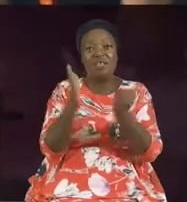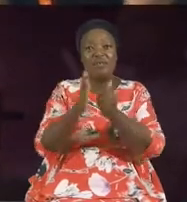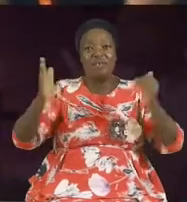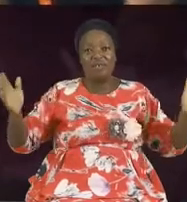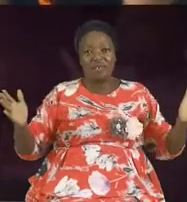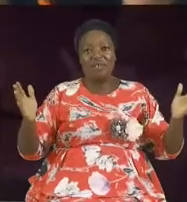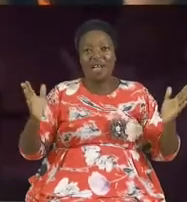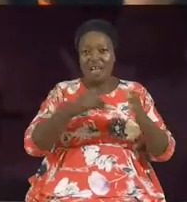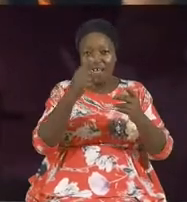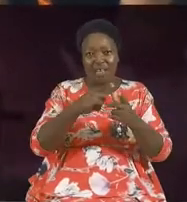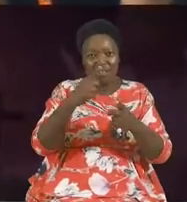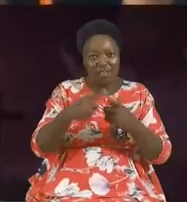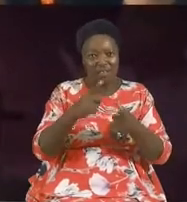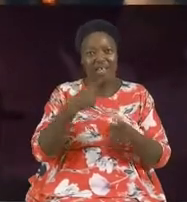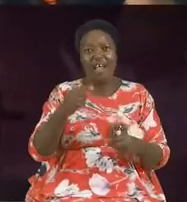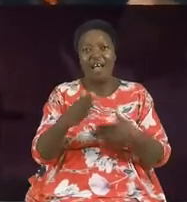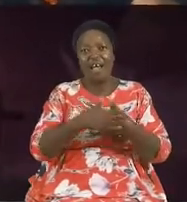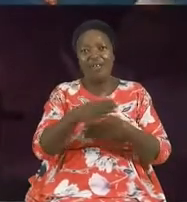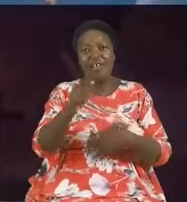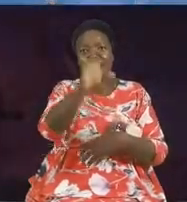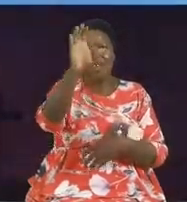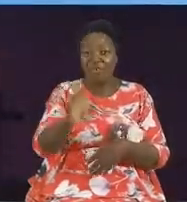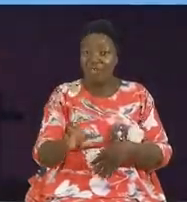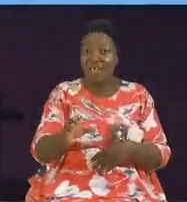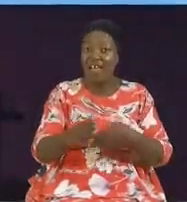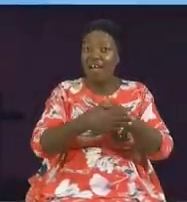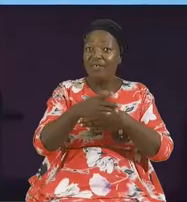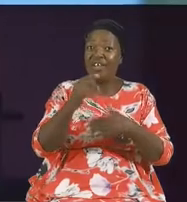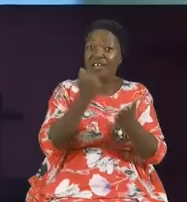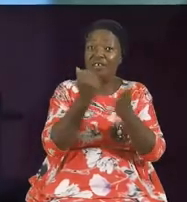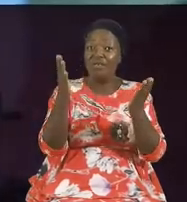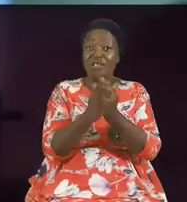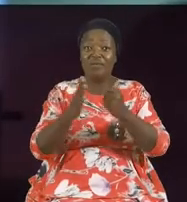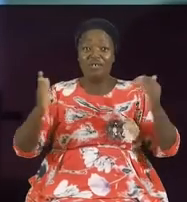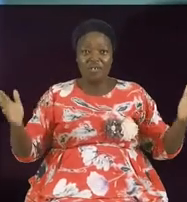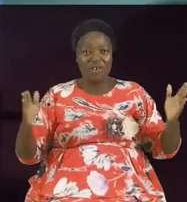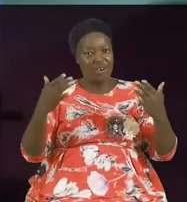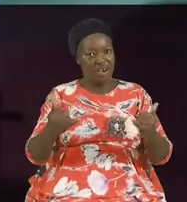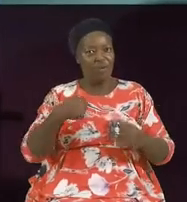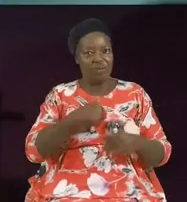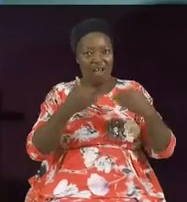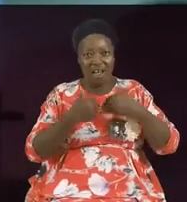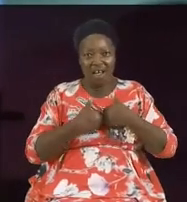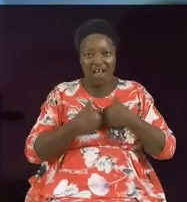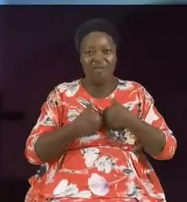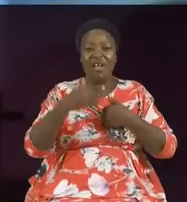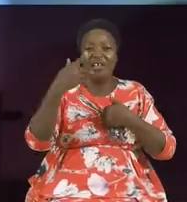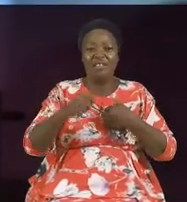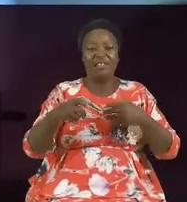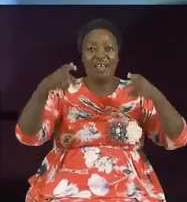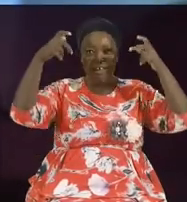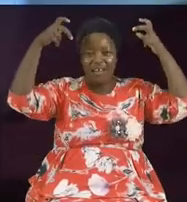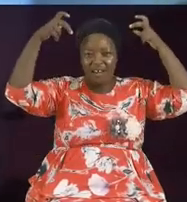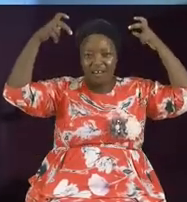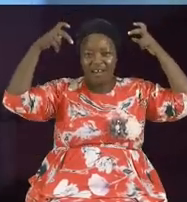and renewal through his crucifixion. And then after the cross, after the